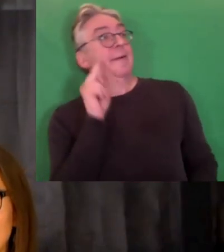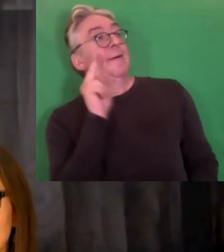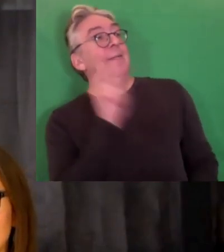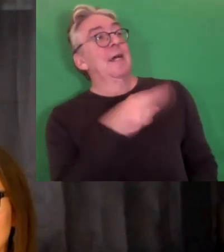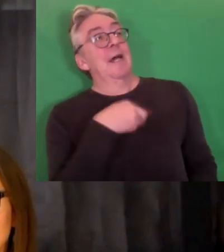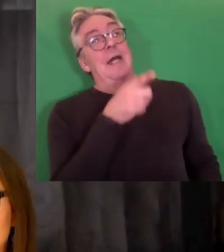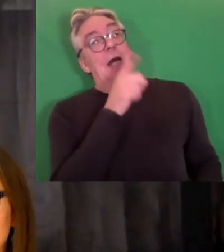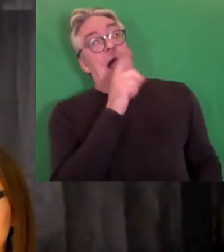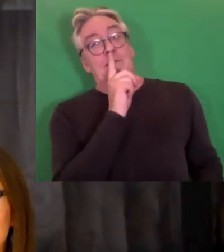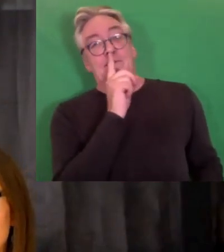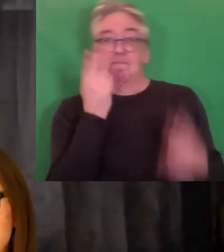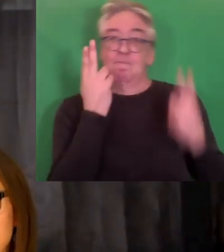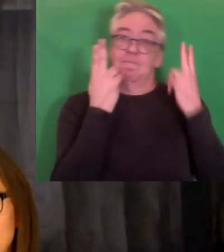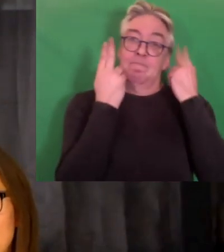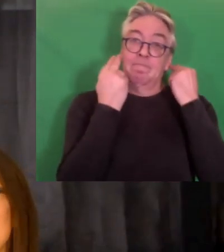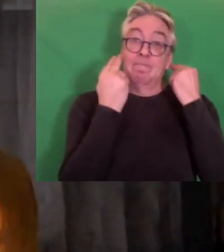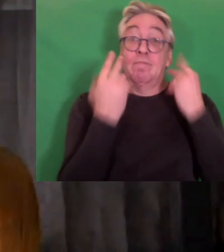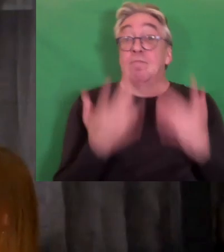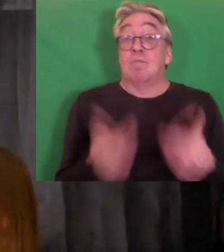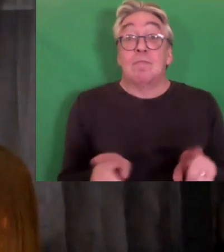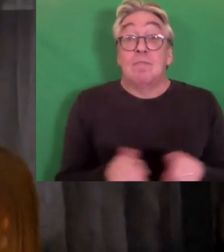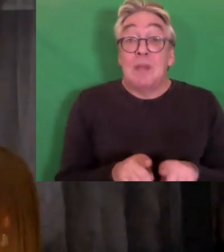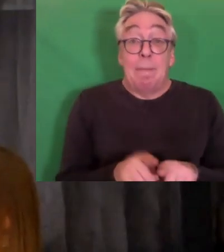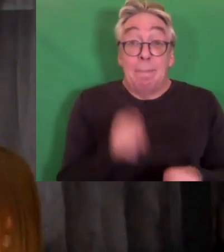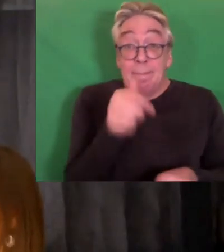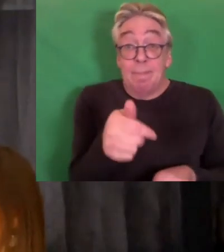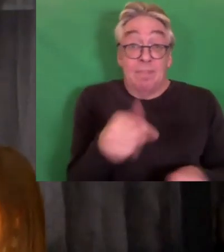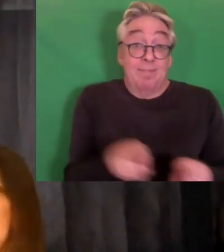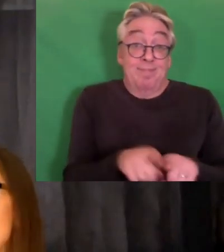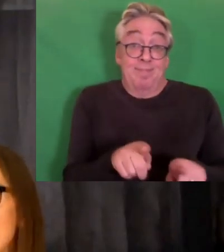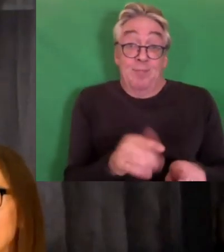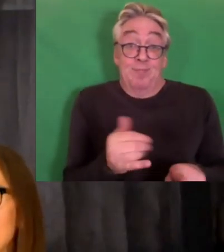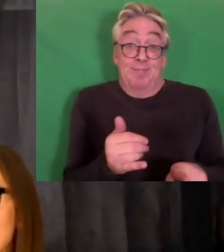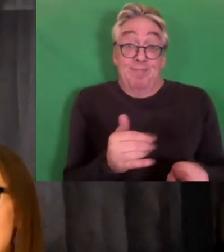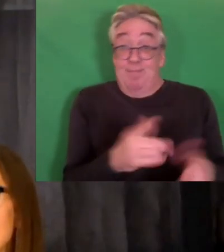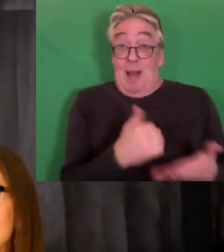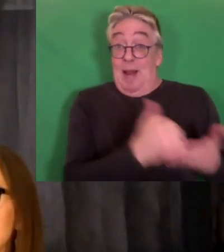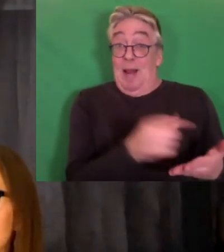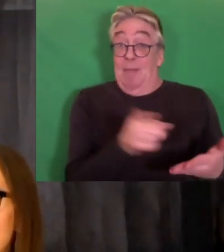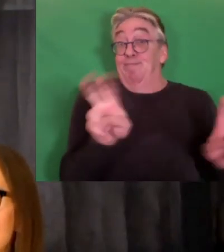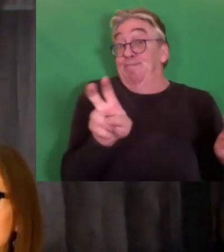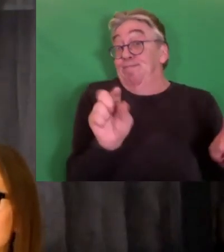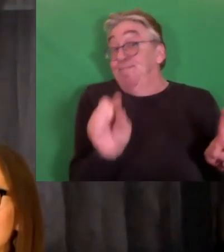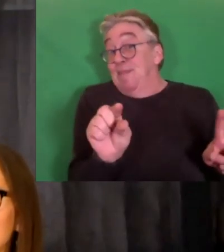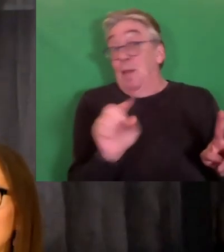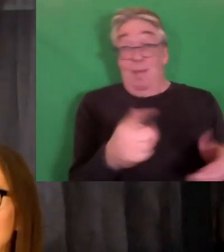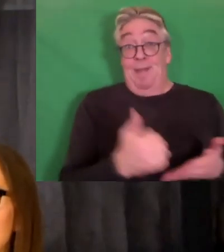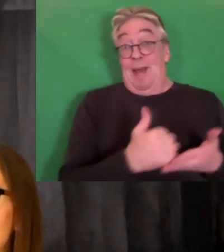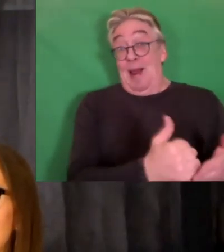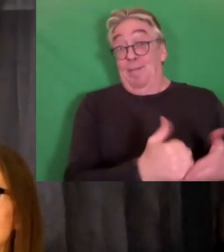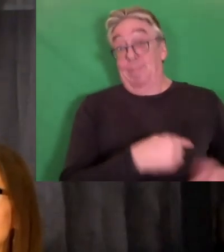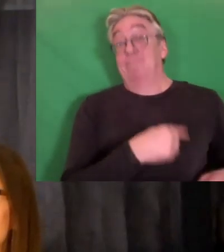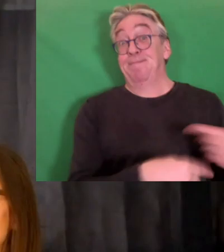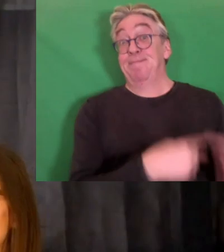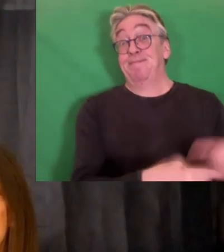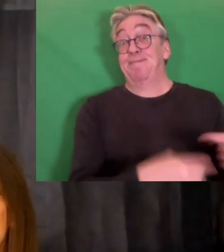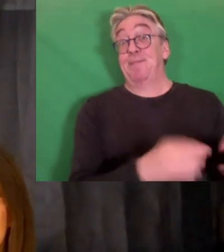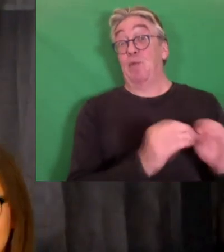like you're contributing to it. Yes. To some point. And if you stand up and say something